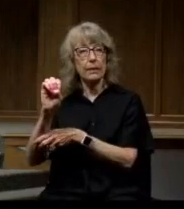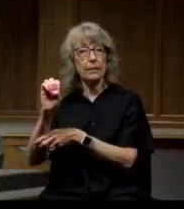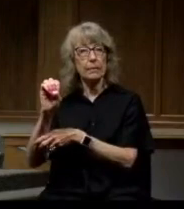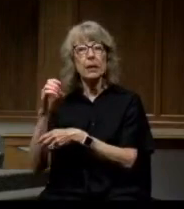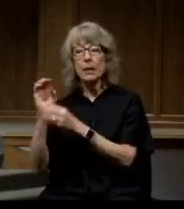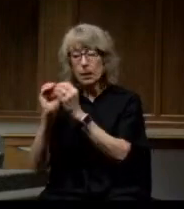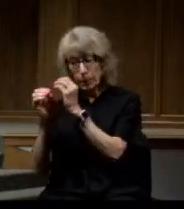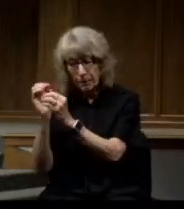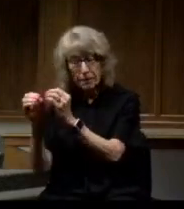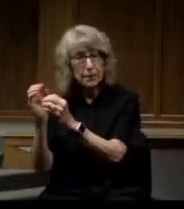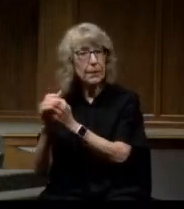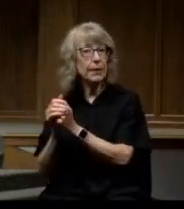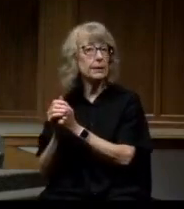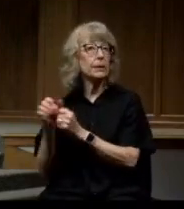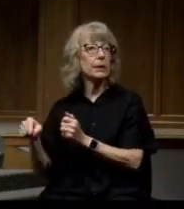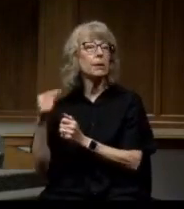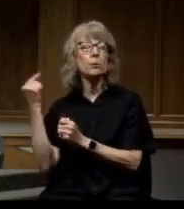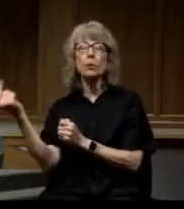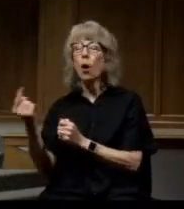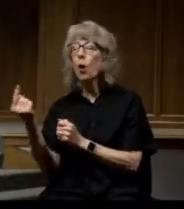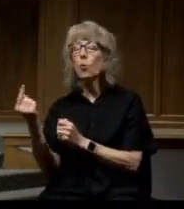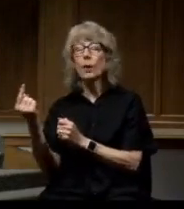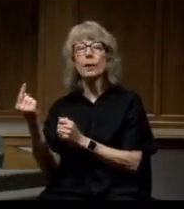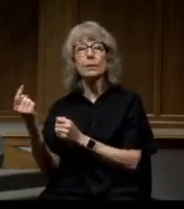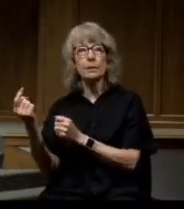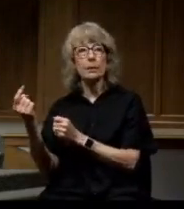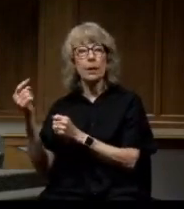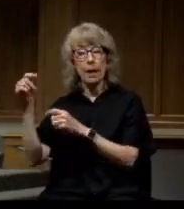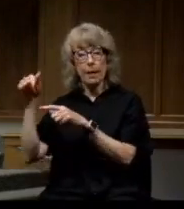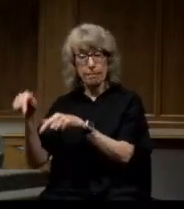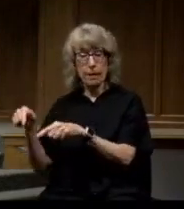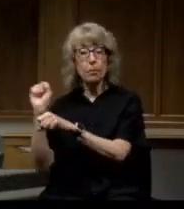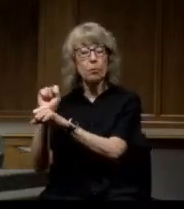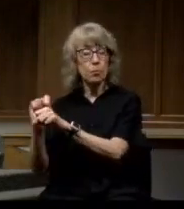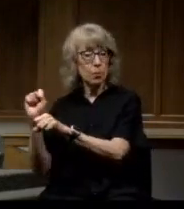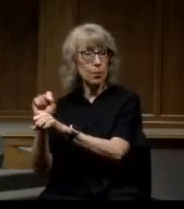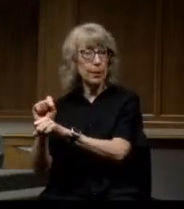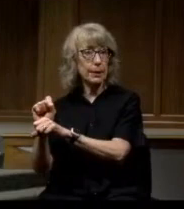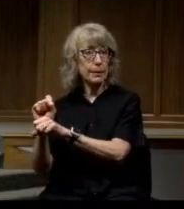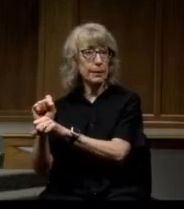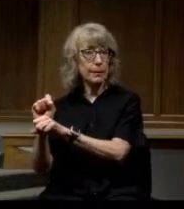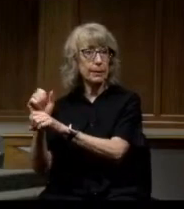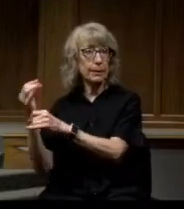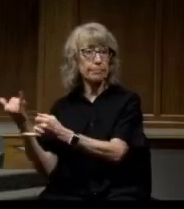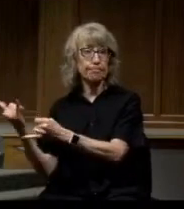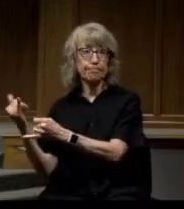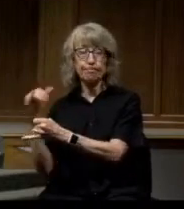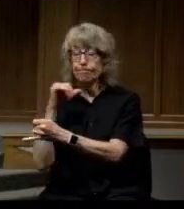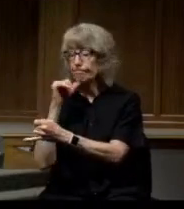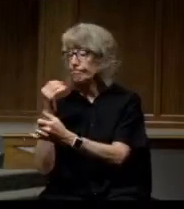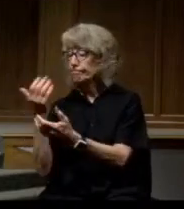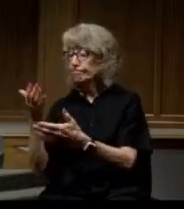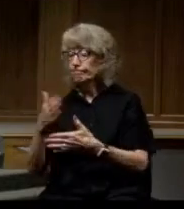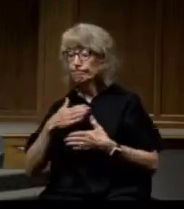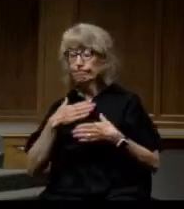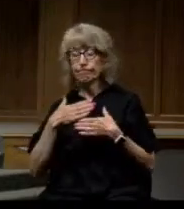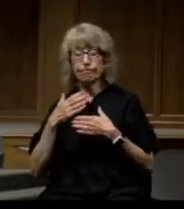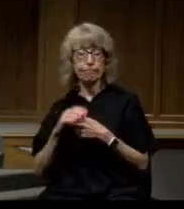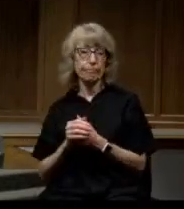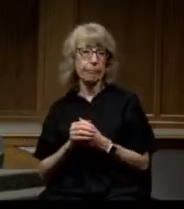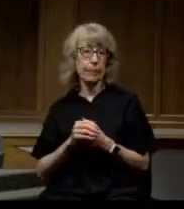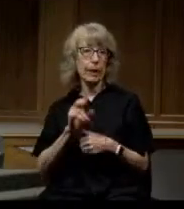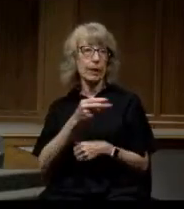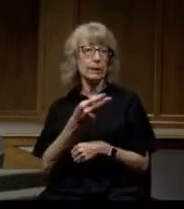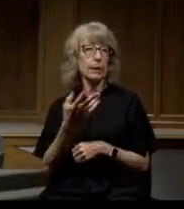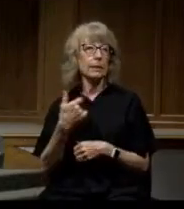duty. He was always there, and now he's not happy. Second thing I want you to